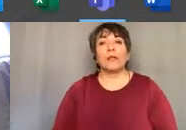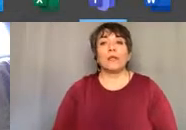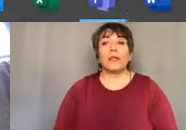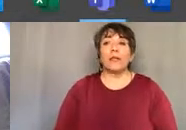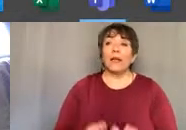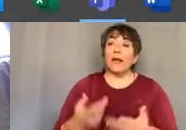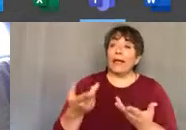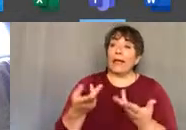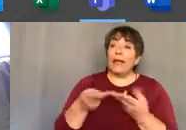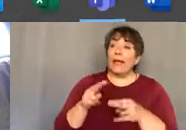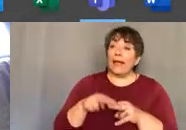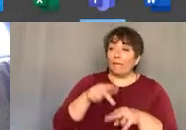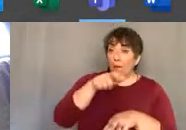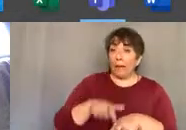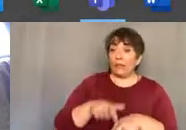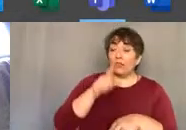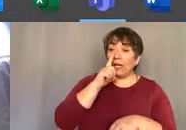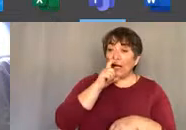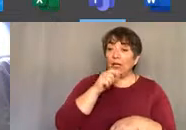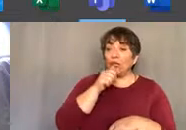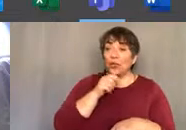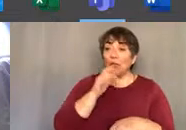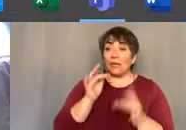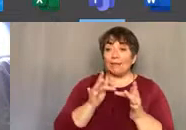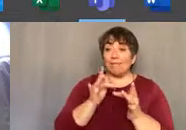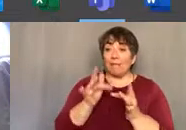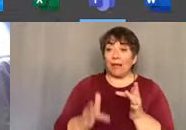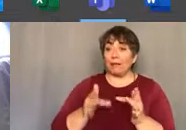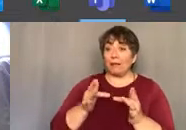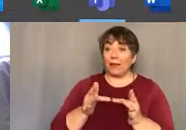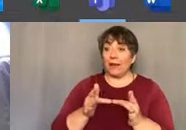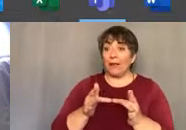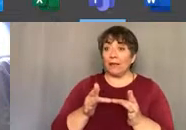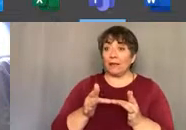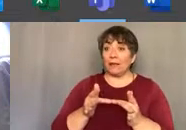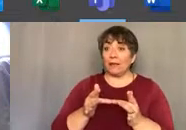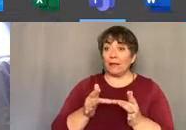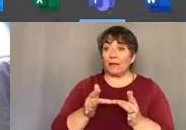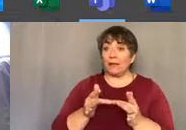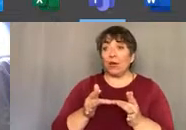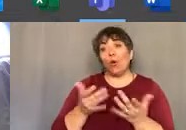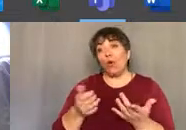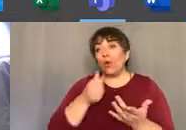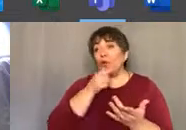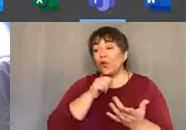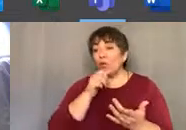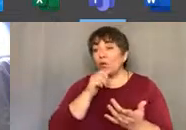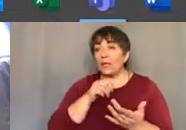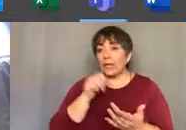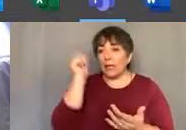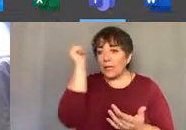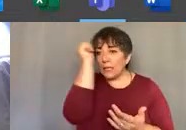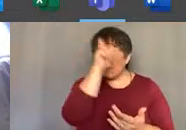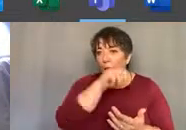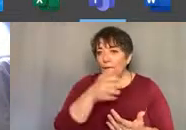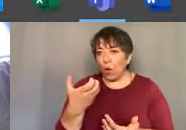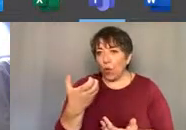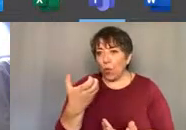internet via a traditional equipment or via a smart device, we want to try and work with patients so